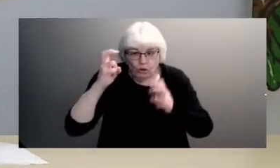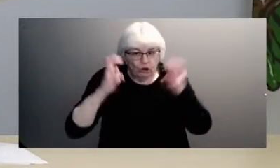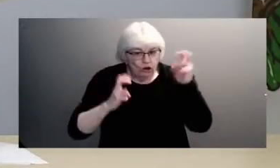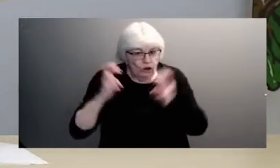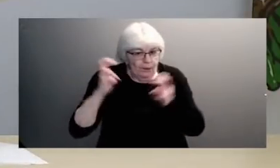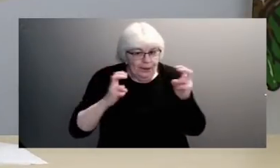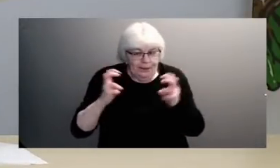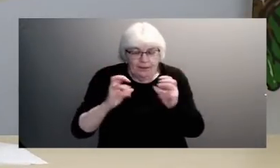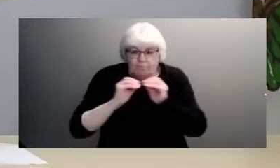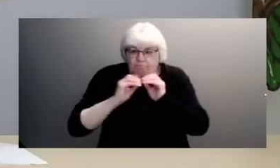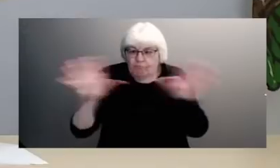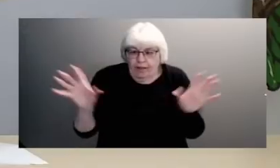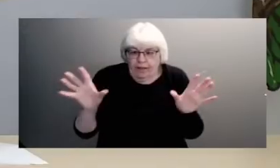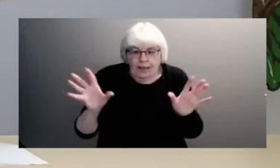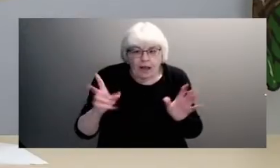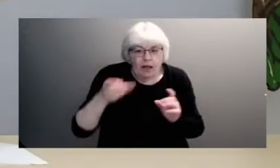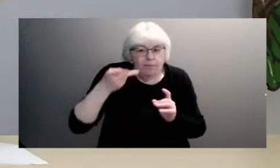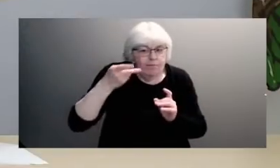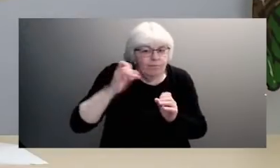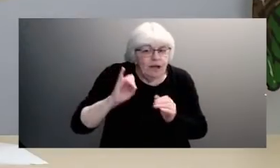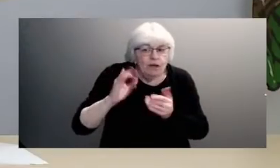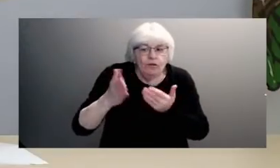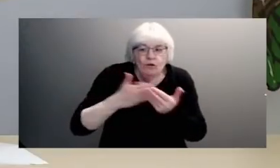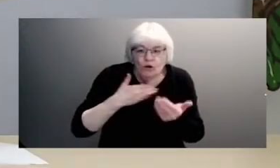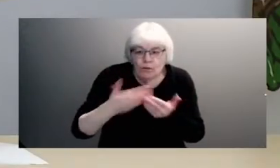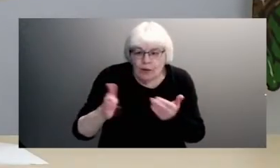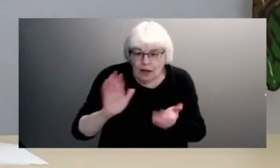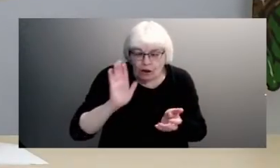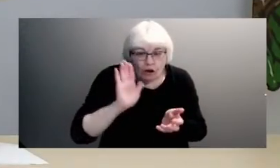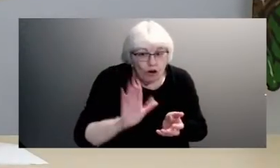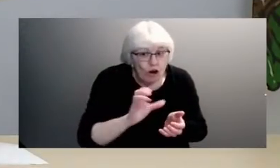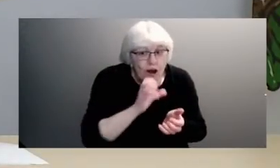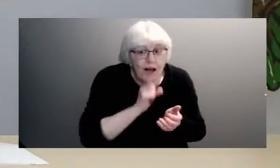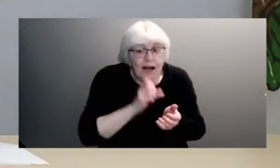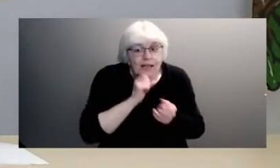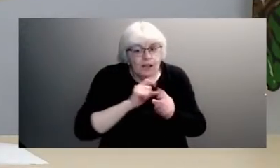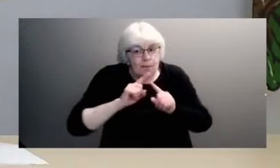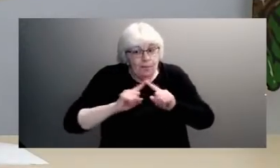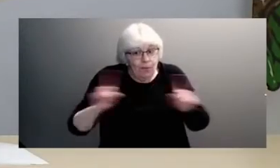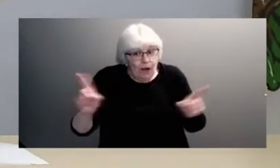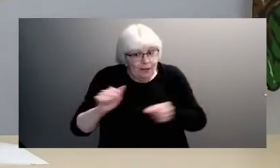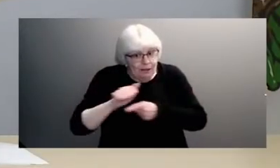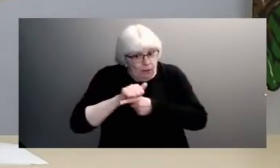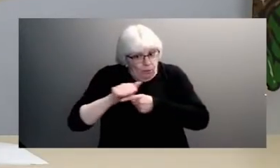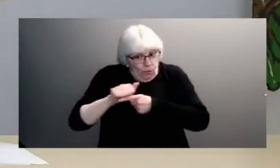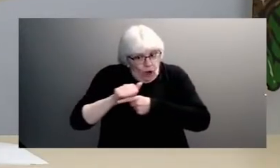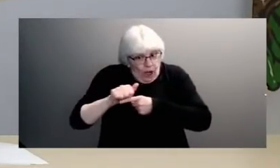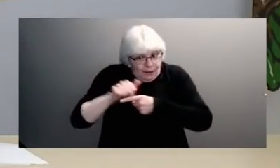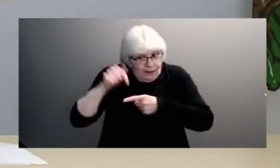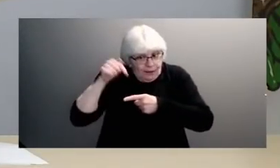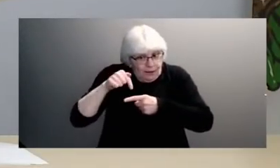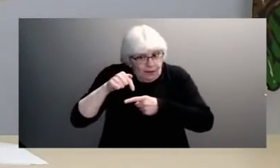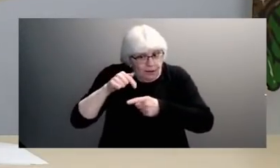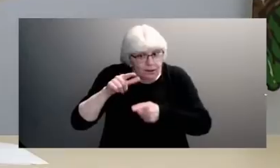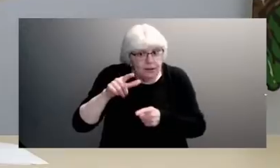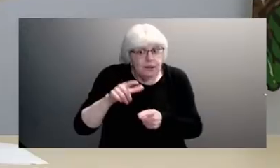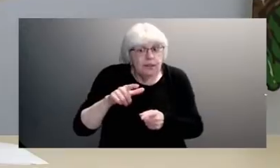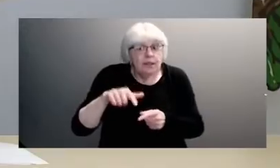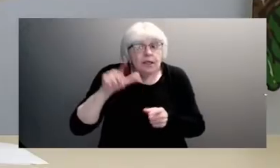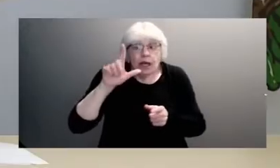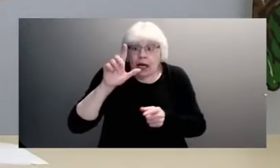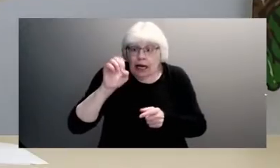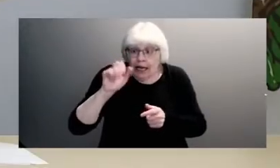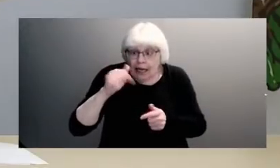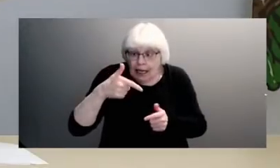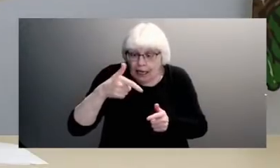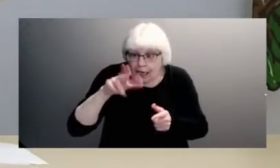of participants. However, regular practices and league games can occur involving a maximum of 50 participants